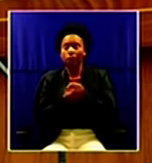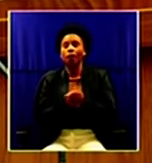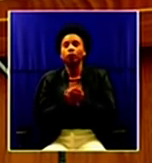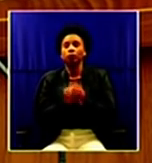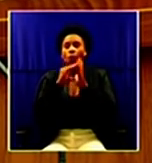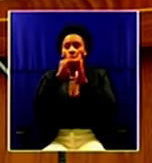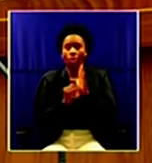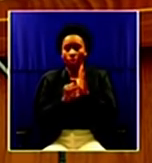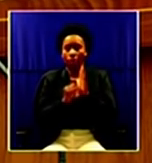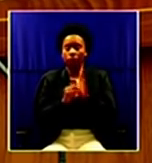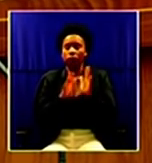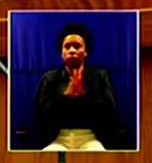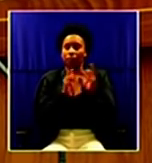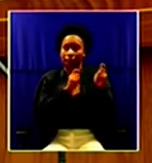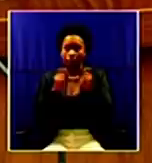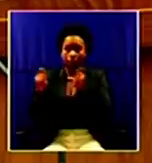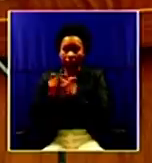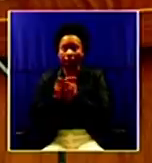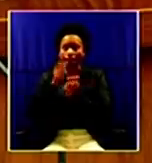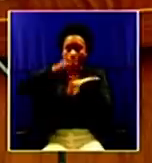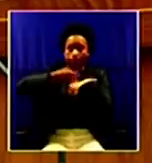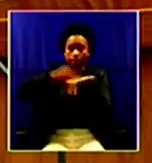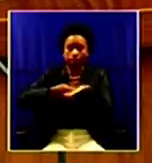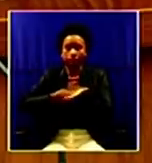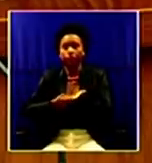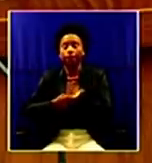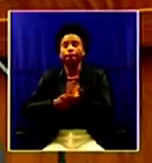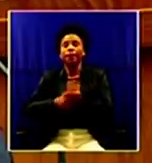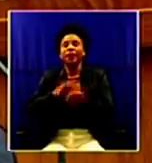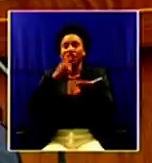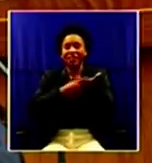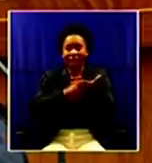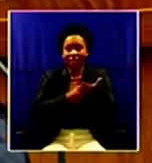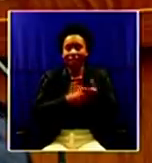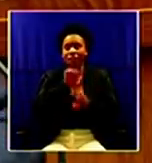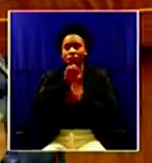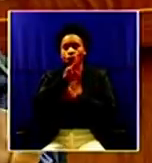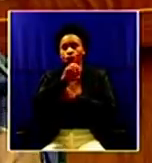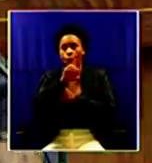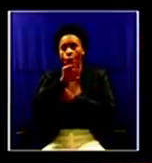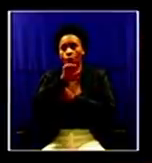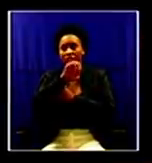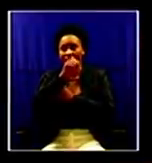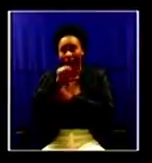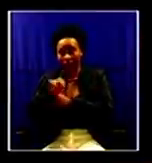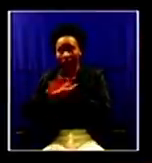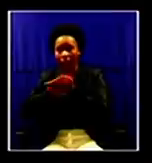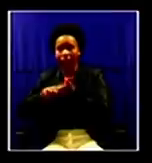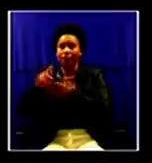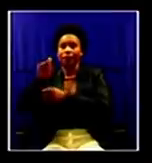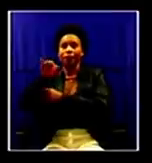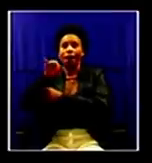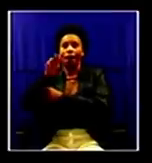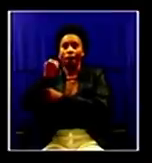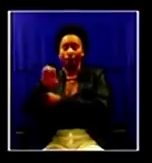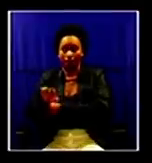pricing, tax base erosion, and tax crime. In this coming fiscal year,